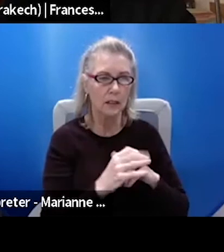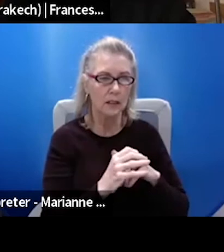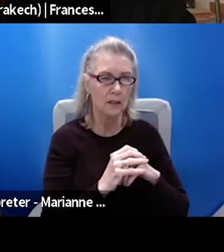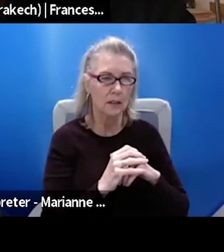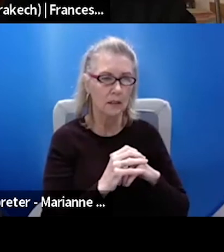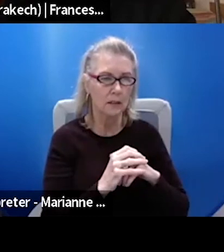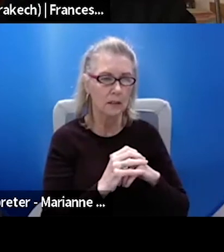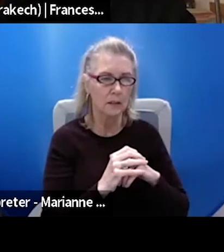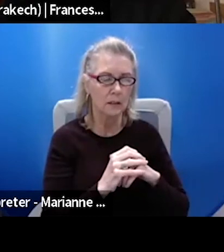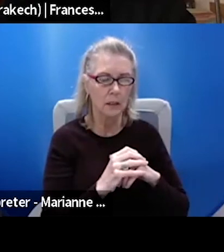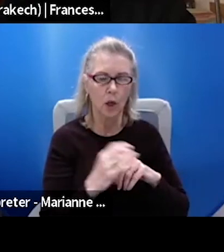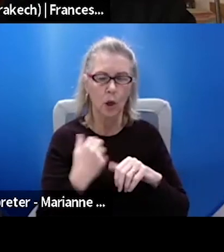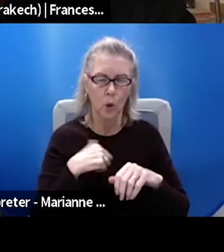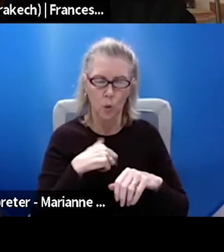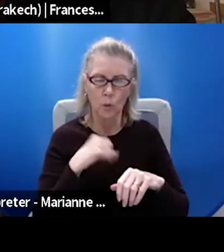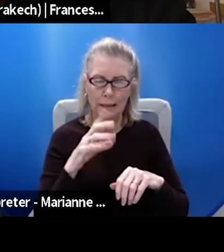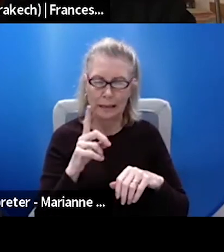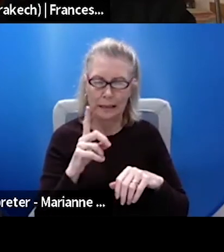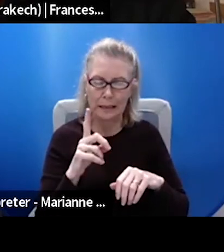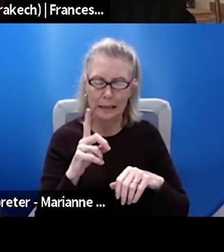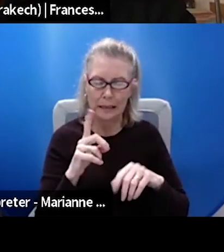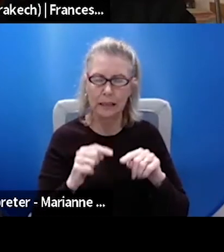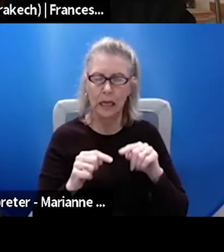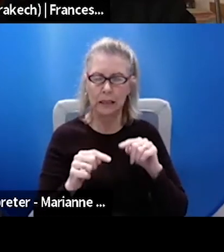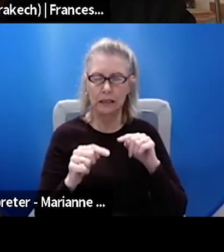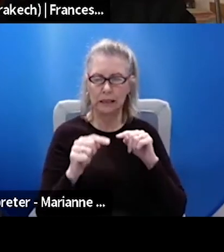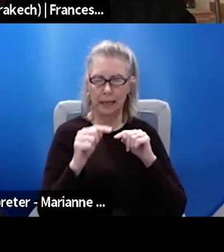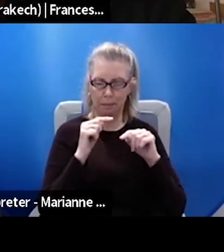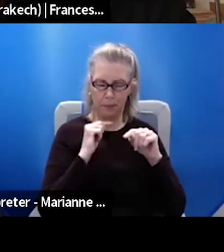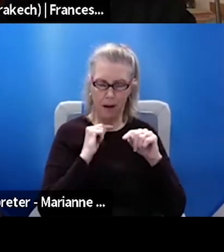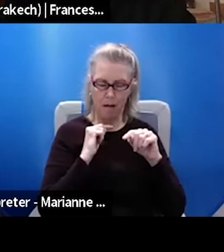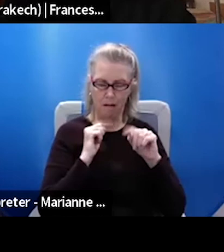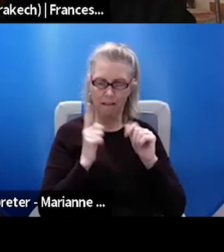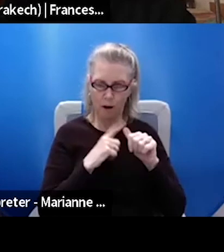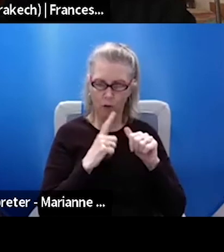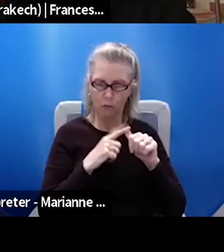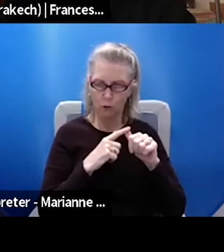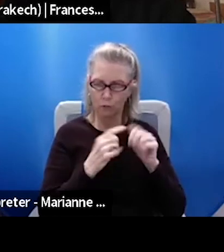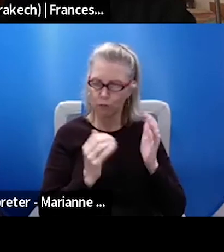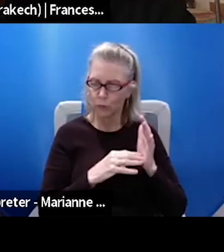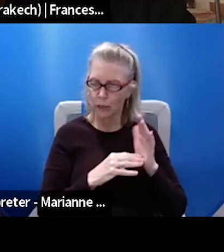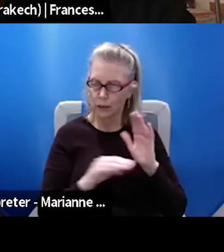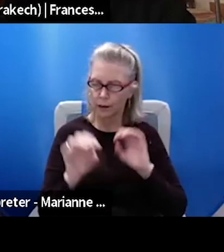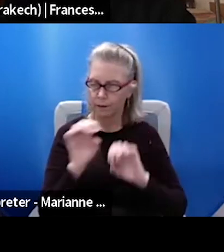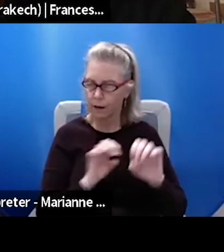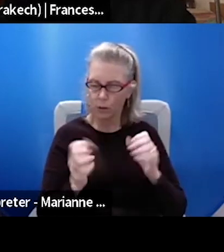a step back to reevaluate everything that we had been doing and